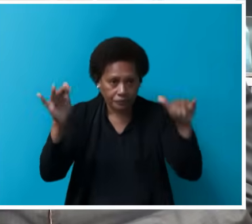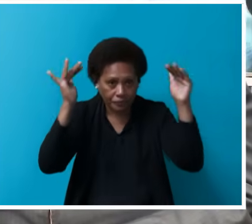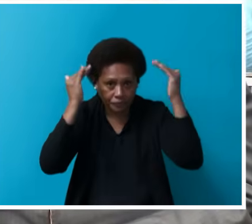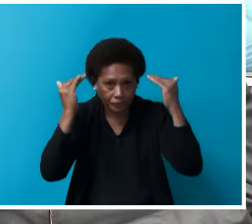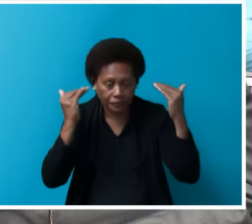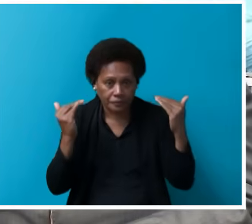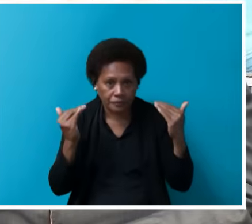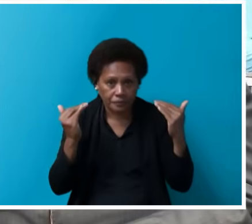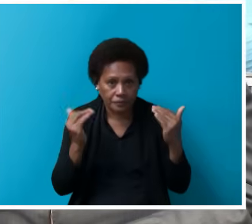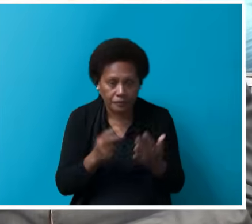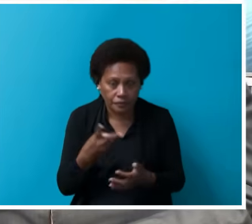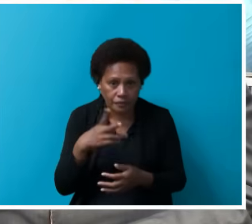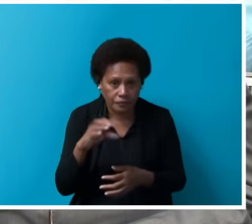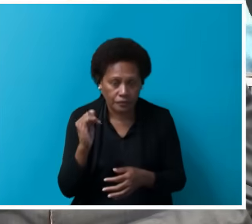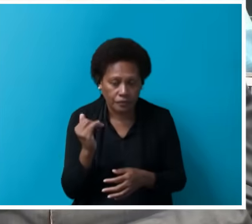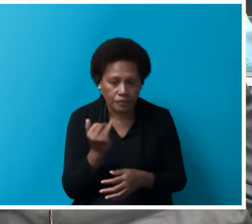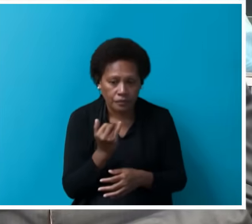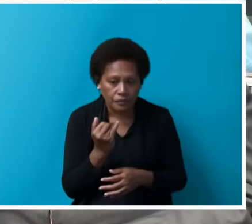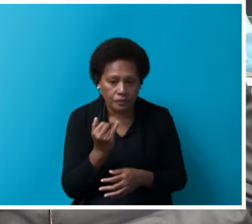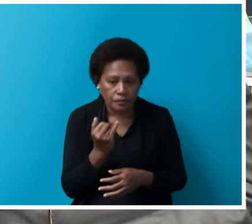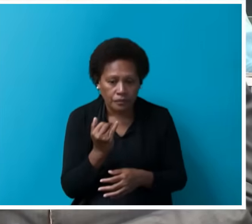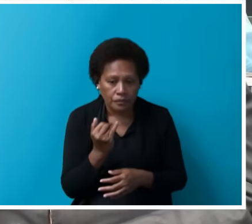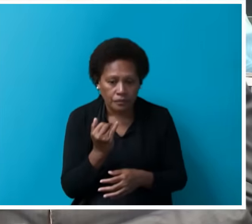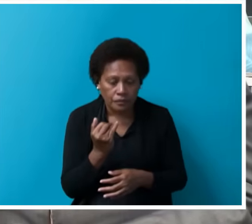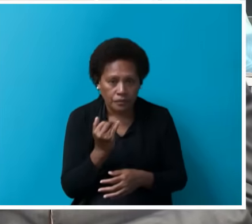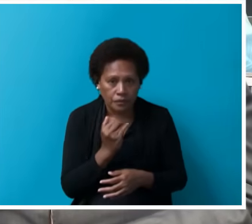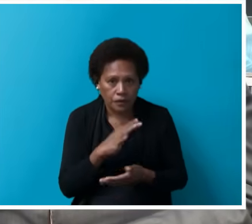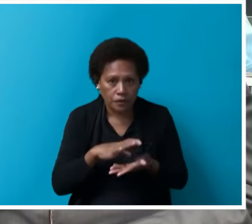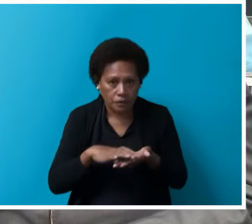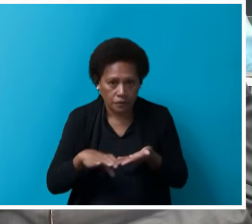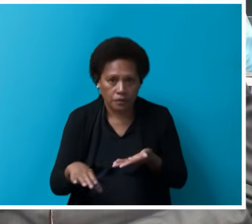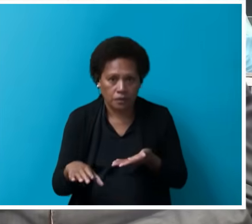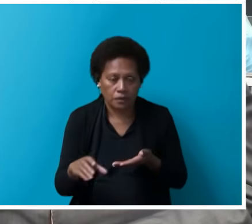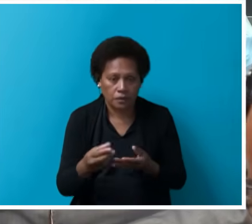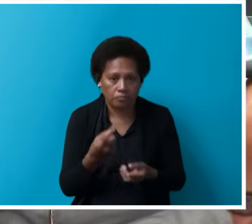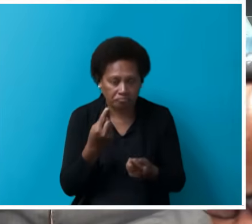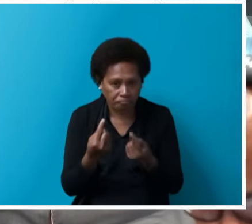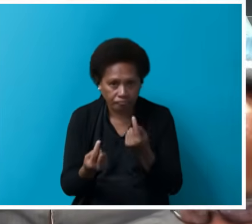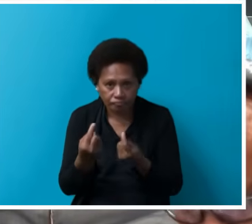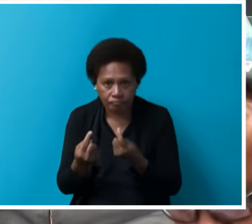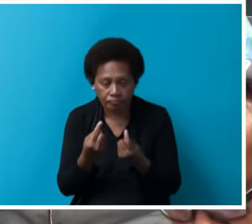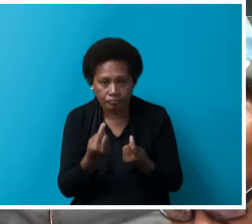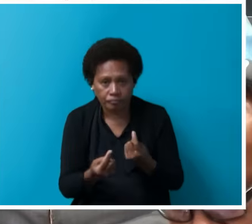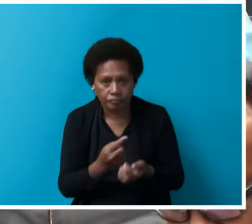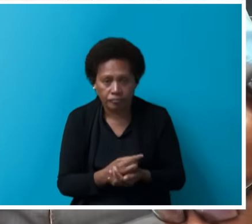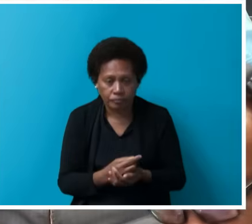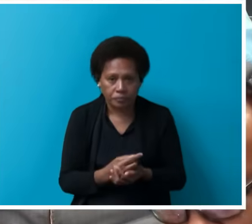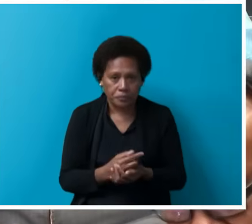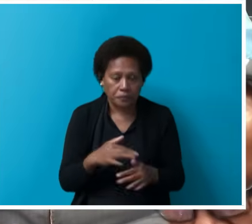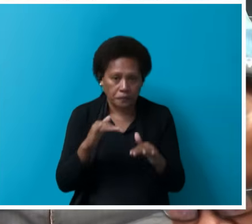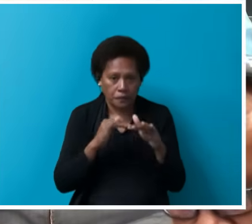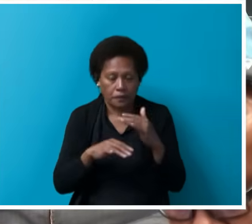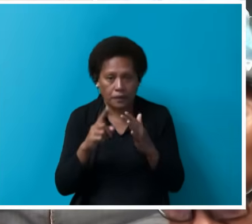get $200 each, and more than 200,000 students will get that in January 2026 when